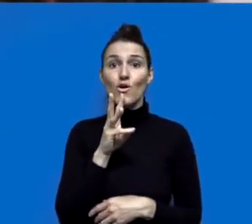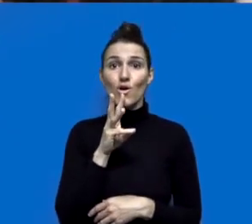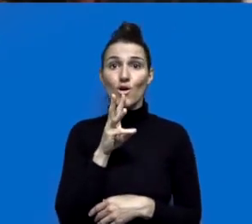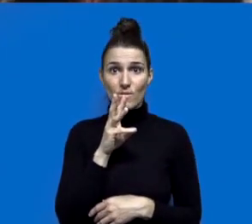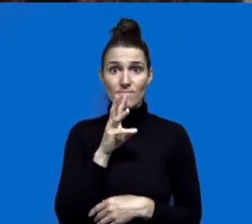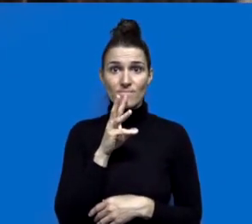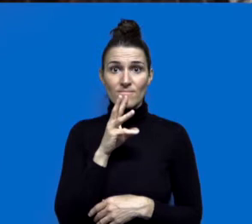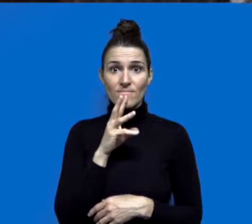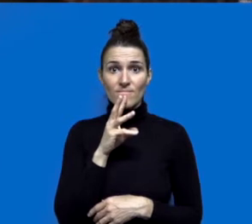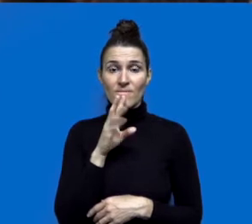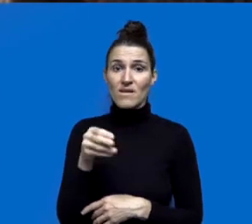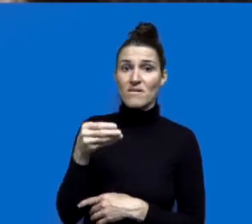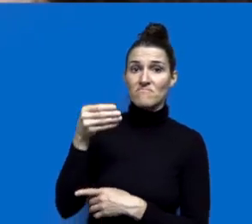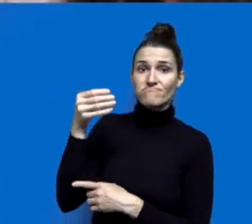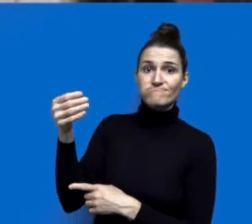sliding through the water.